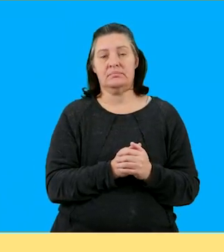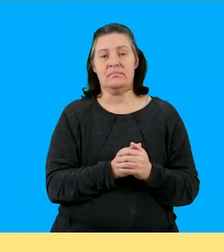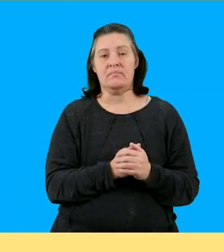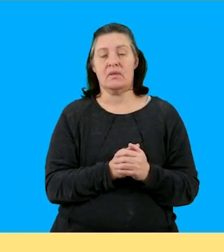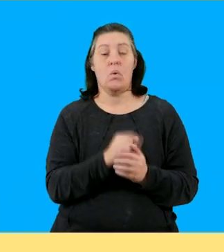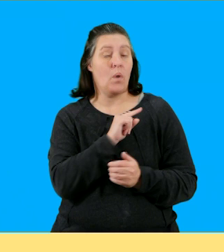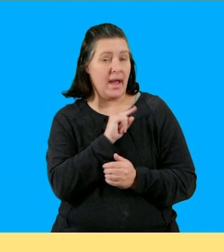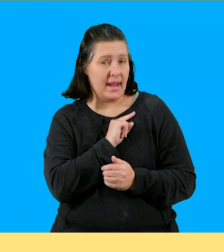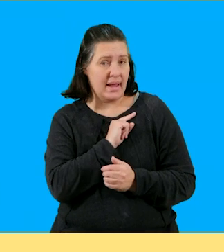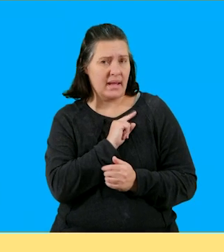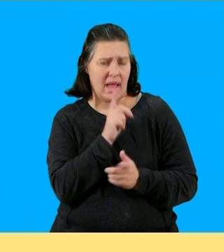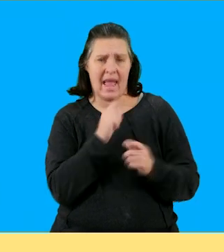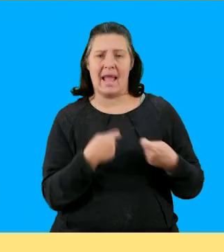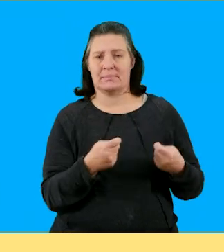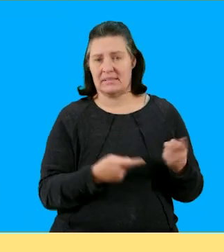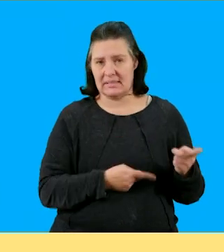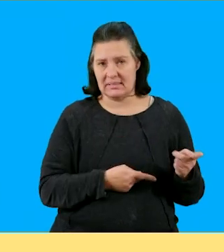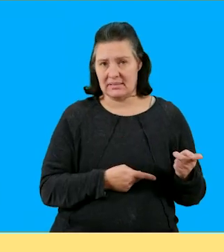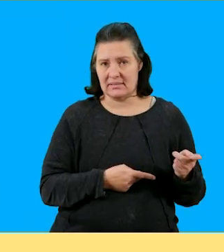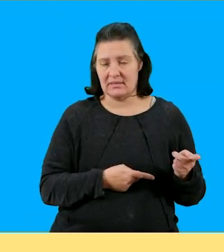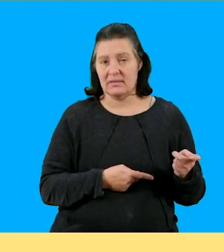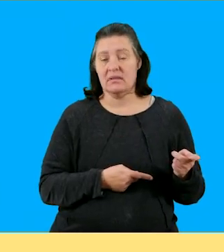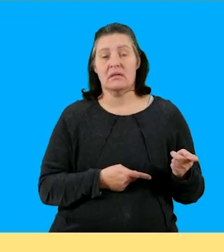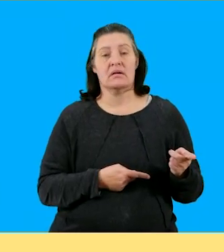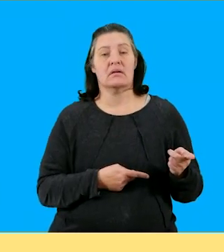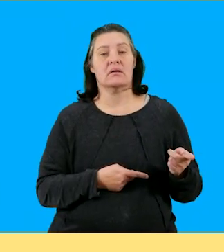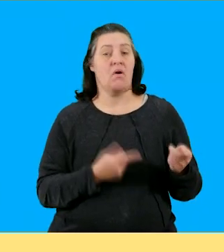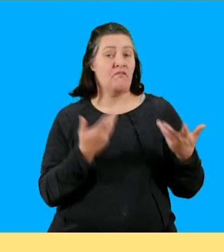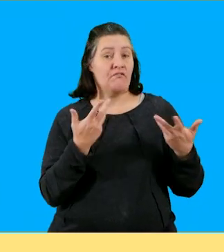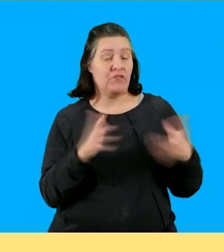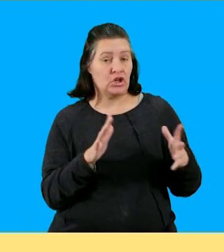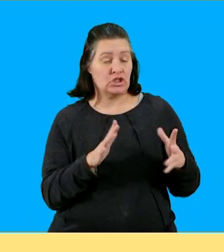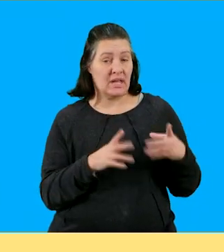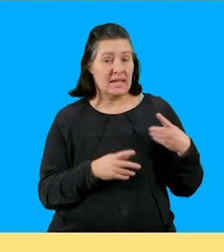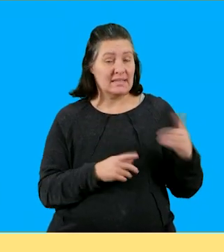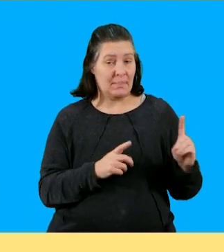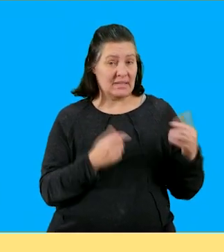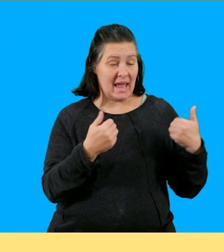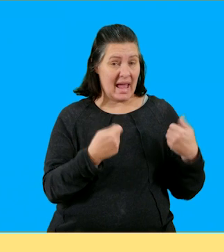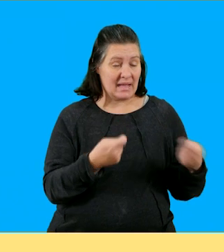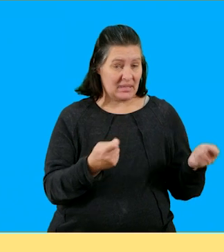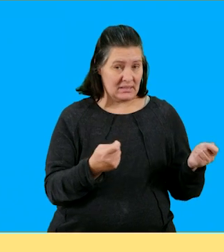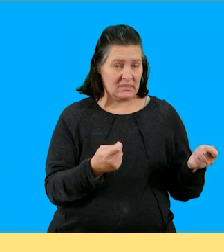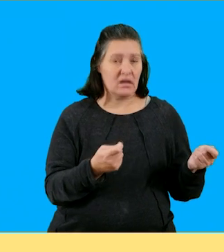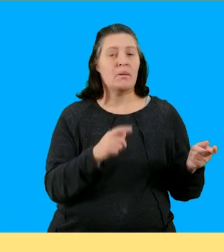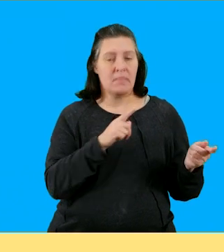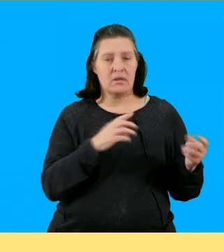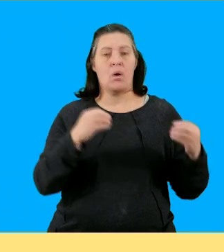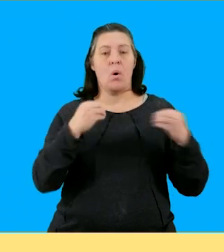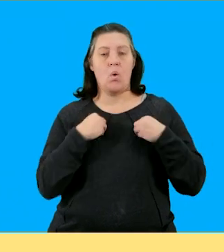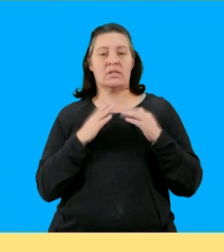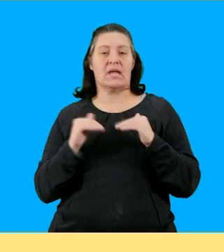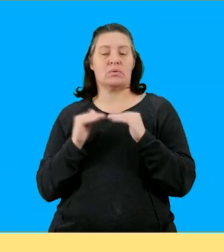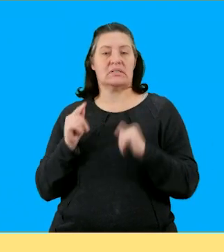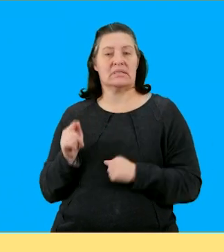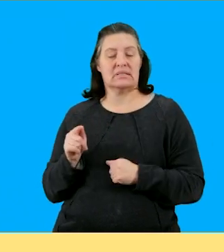our trading stock deficit because it is an expense. Now, once you debit and expense, that means we come to our